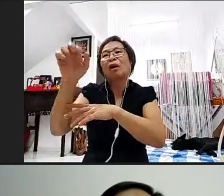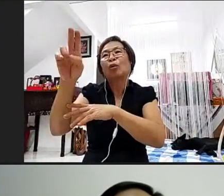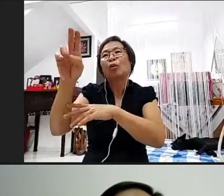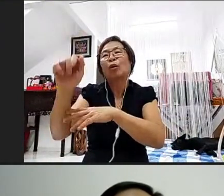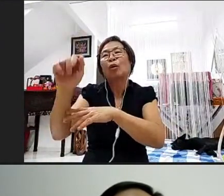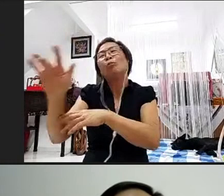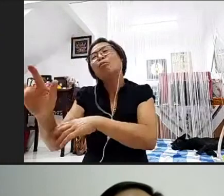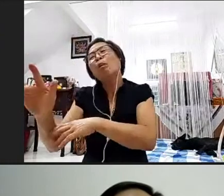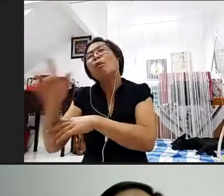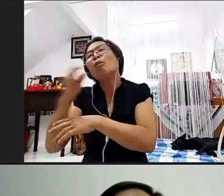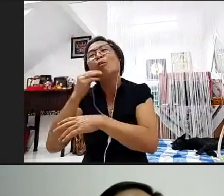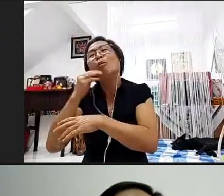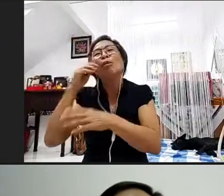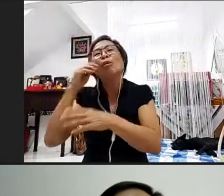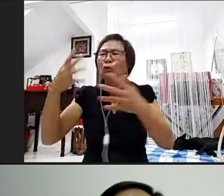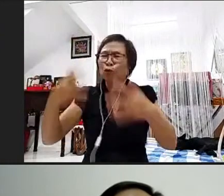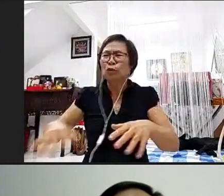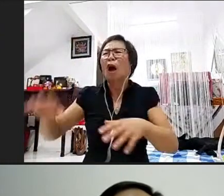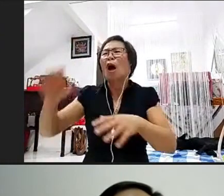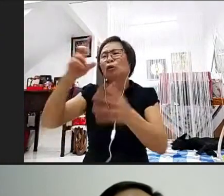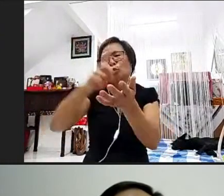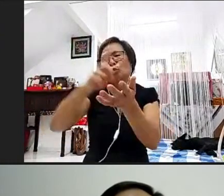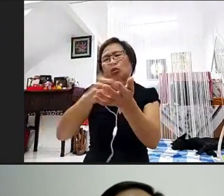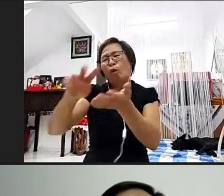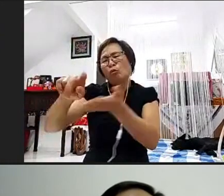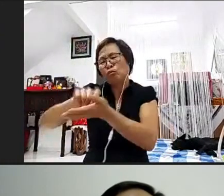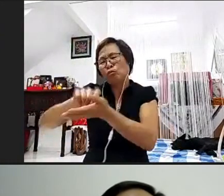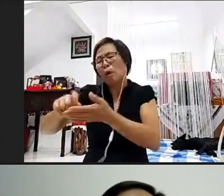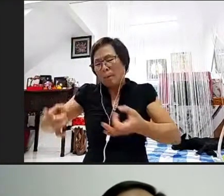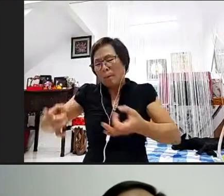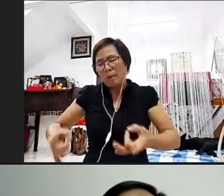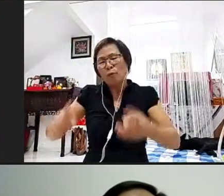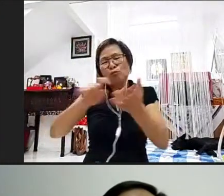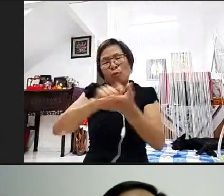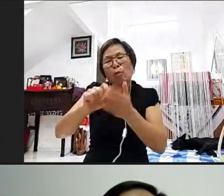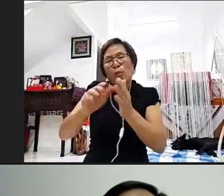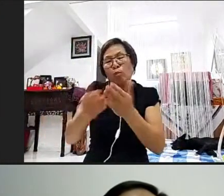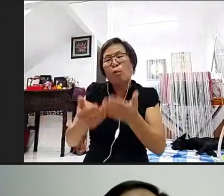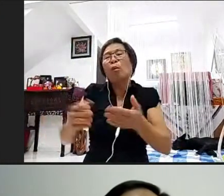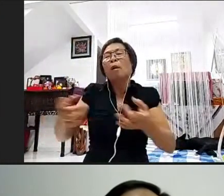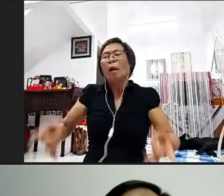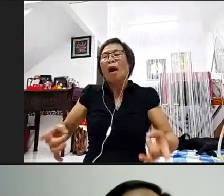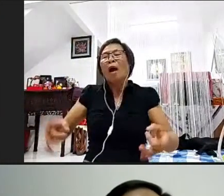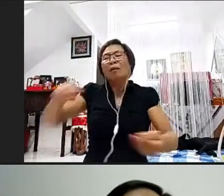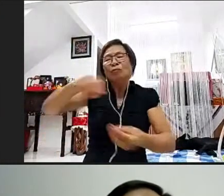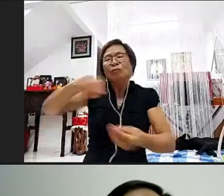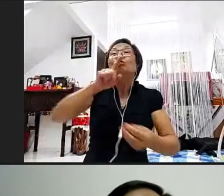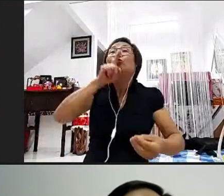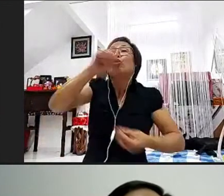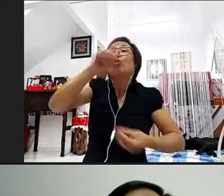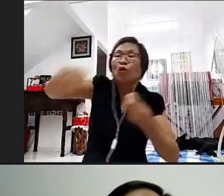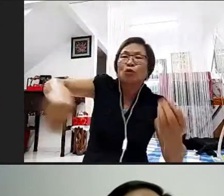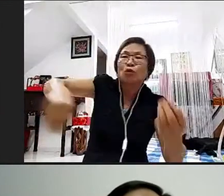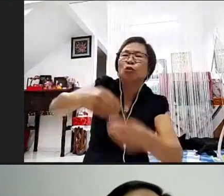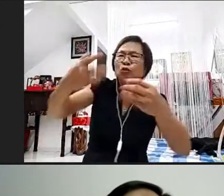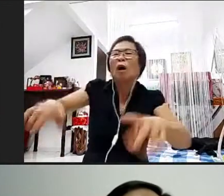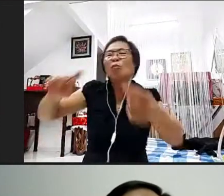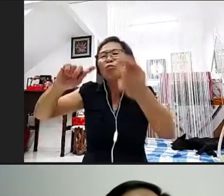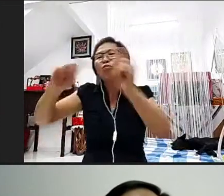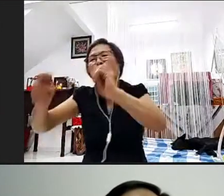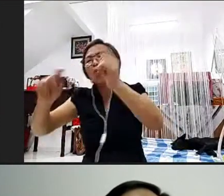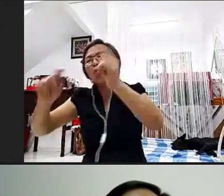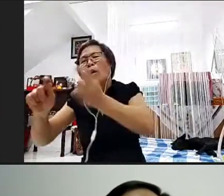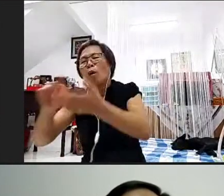book called Meditation, Tool for Transformation, and he also authored several books on